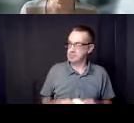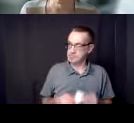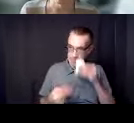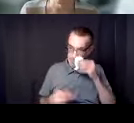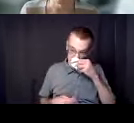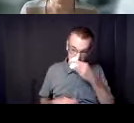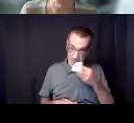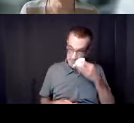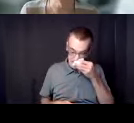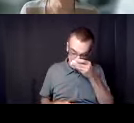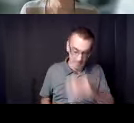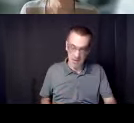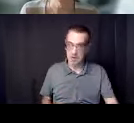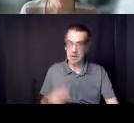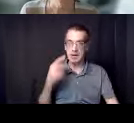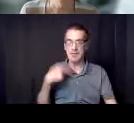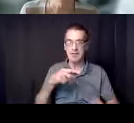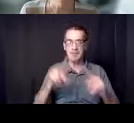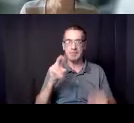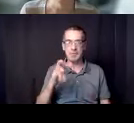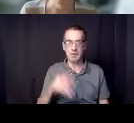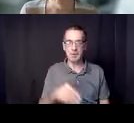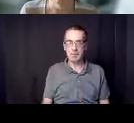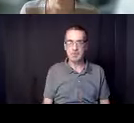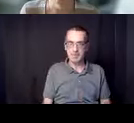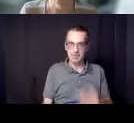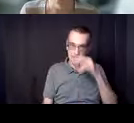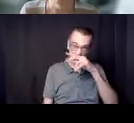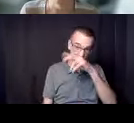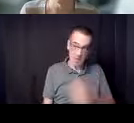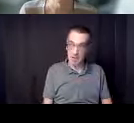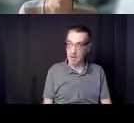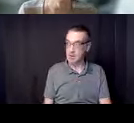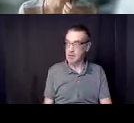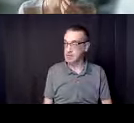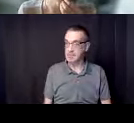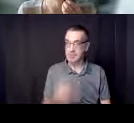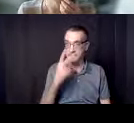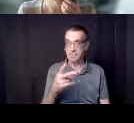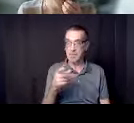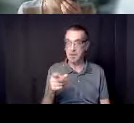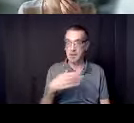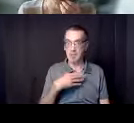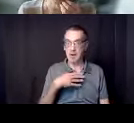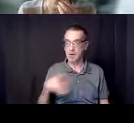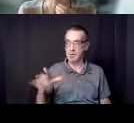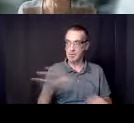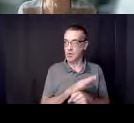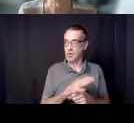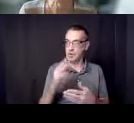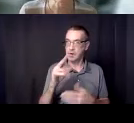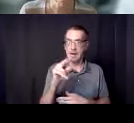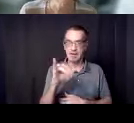when I tested it a moment ago. It looks like we're looking at your computer screen. You're seeing my whole navigation